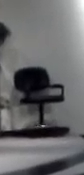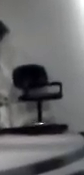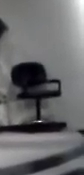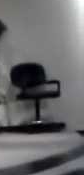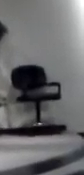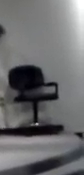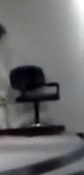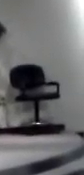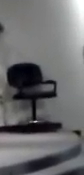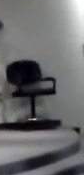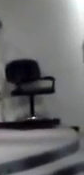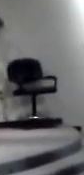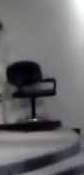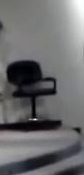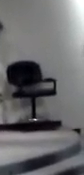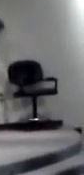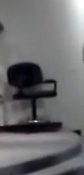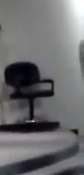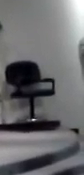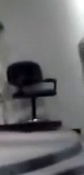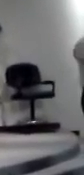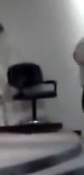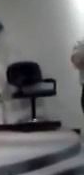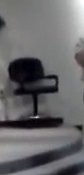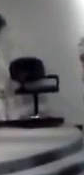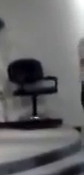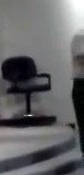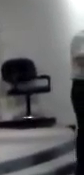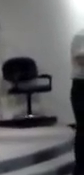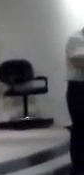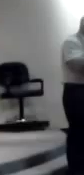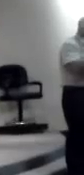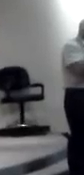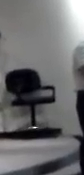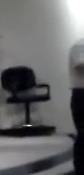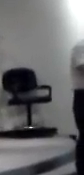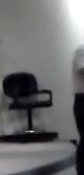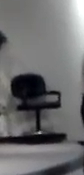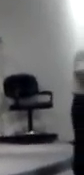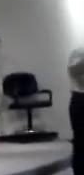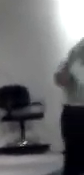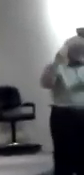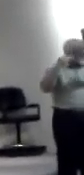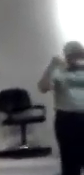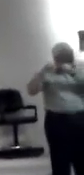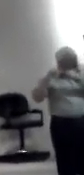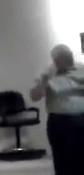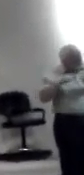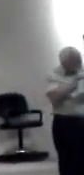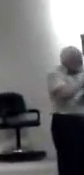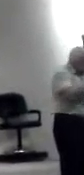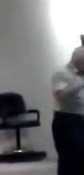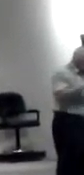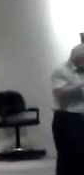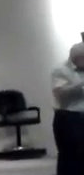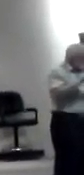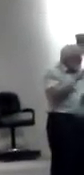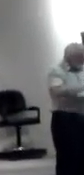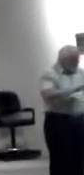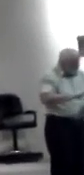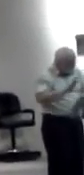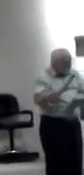hopefully, all the way back to vacation Bible school, maybe. Maybe it's going to take you back to when you went to children's